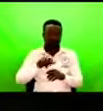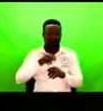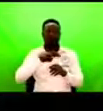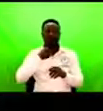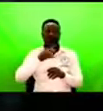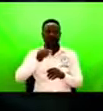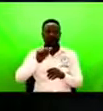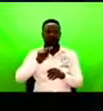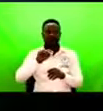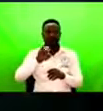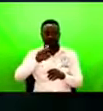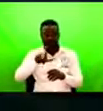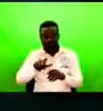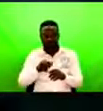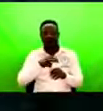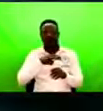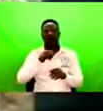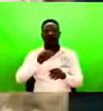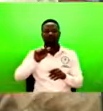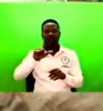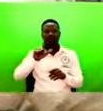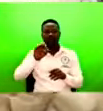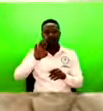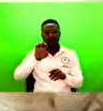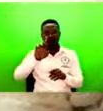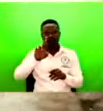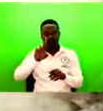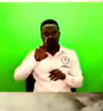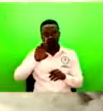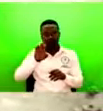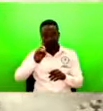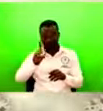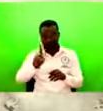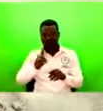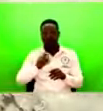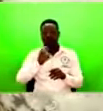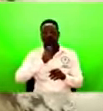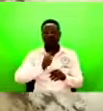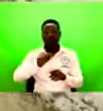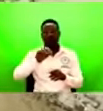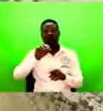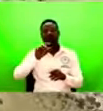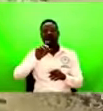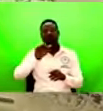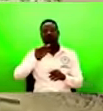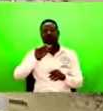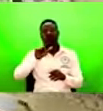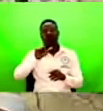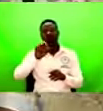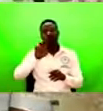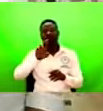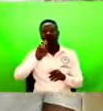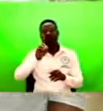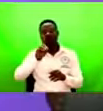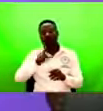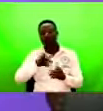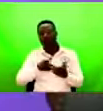Jeche, Pastor Alfred Kwame Landen, Elder Alfred Kwame Landen, Elder Alexander